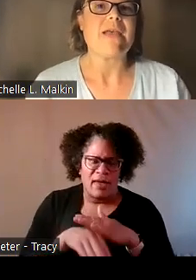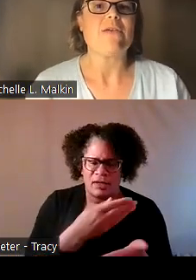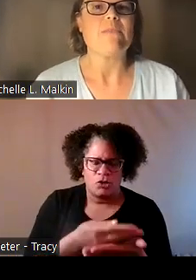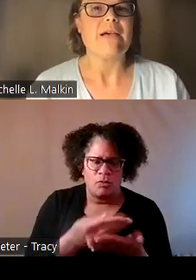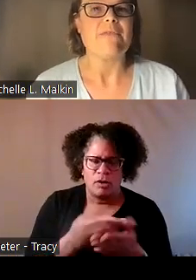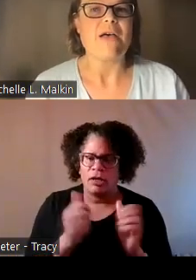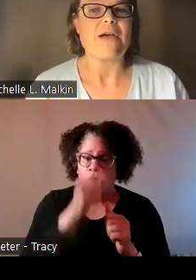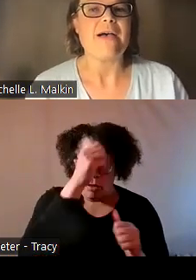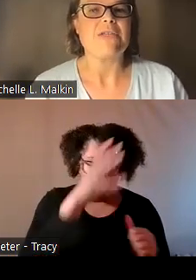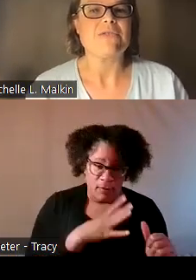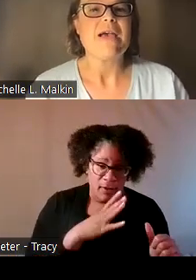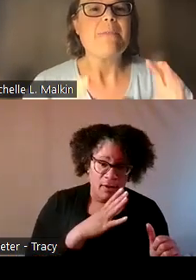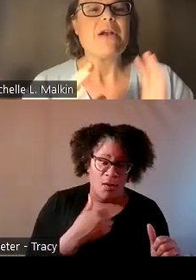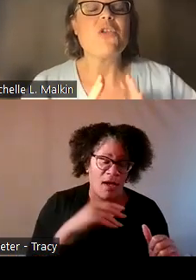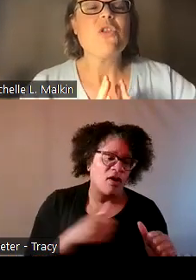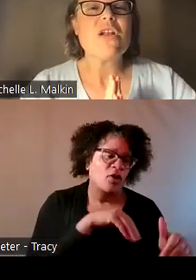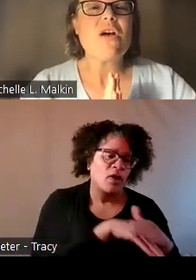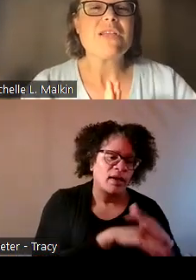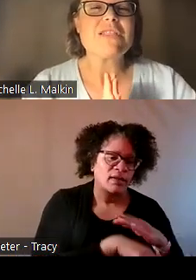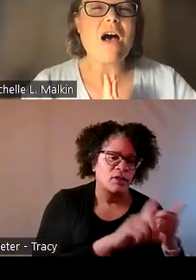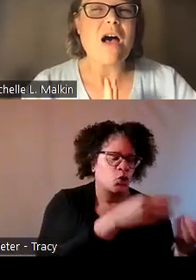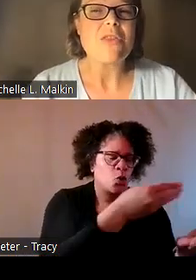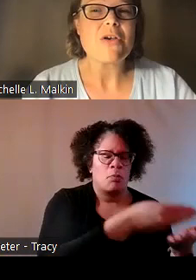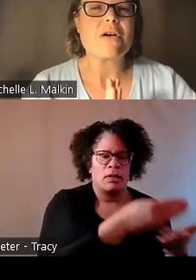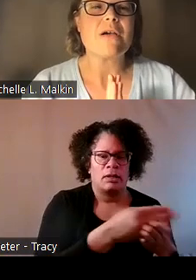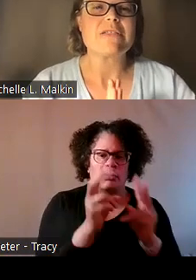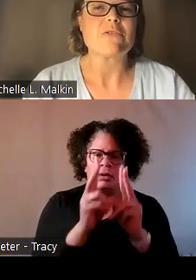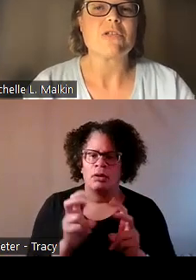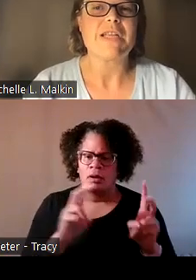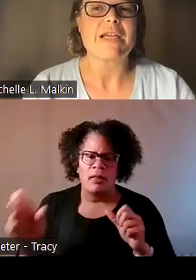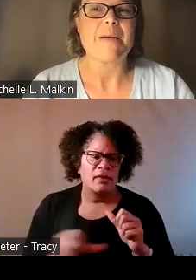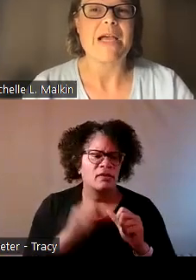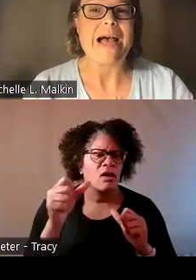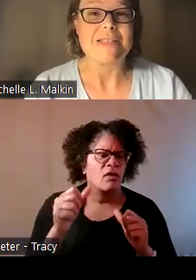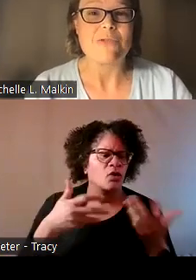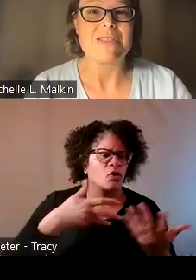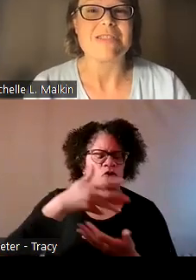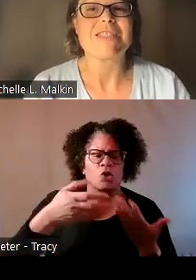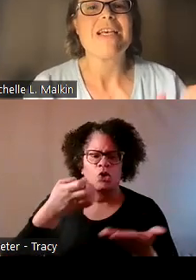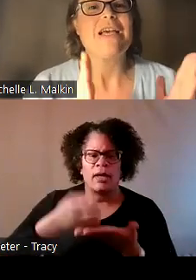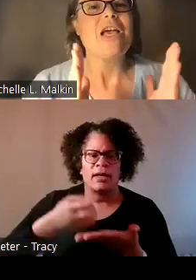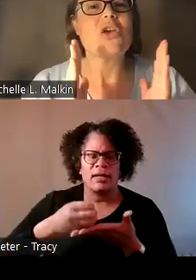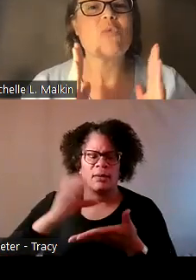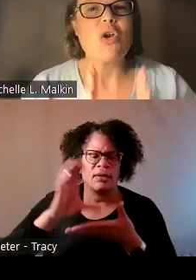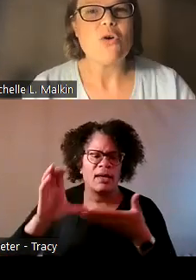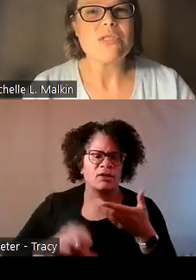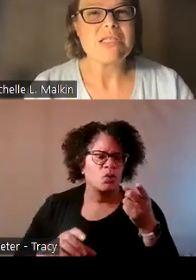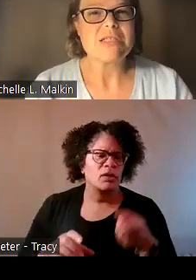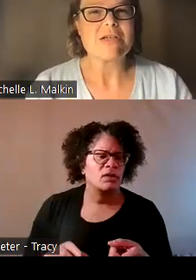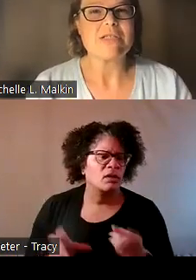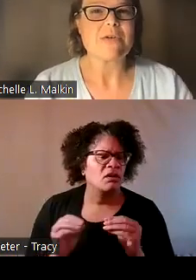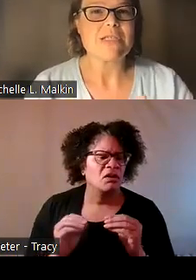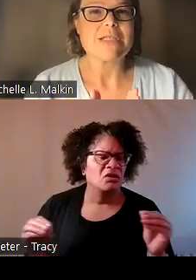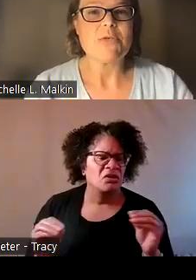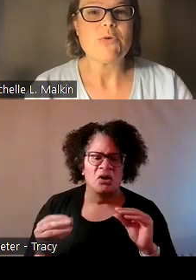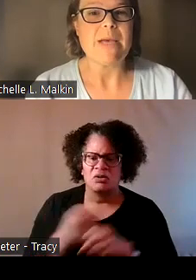versus men who may have other avenues. But if you look at all these other social and economic consequences, there were no